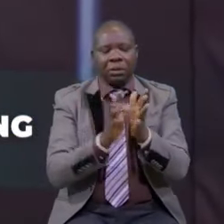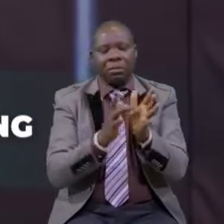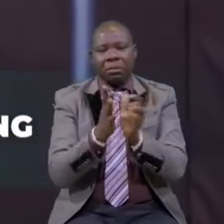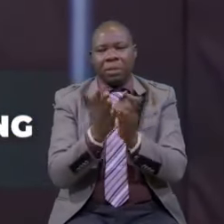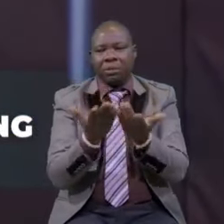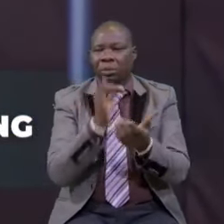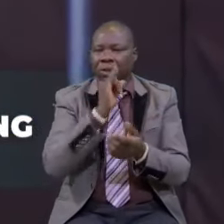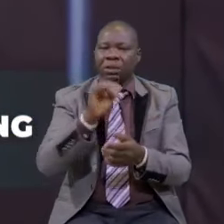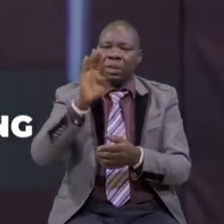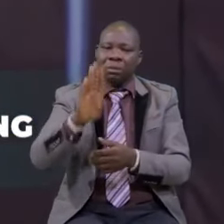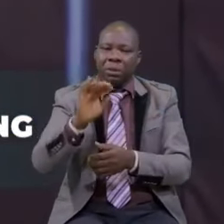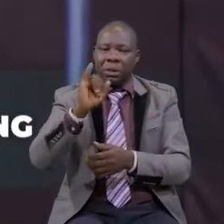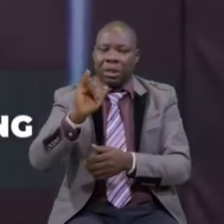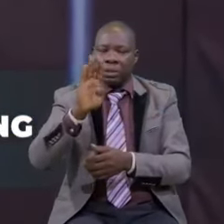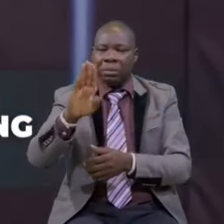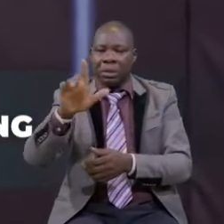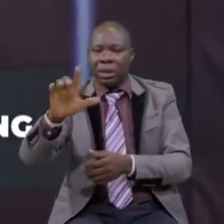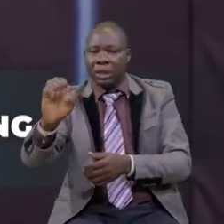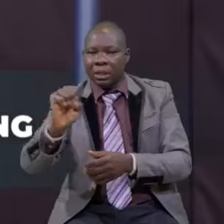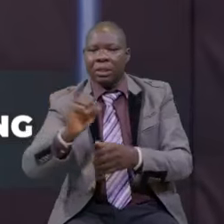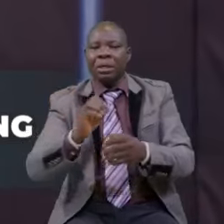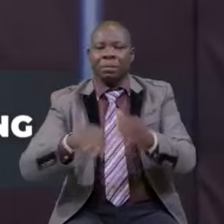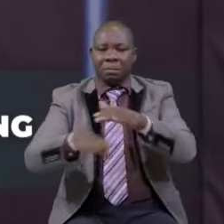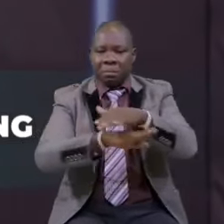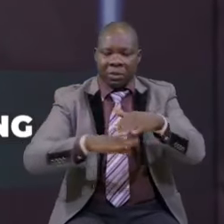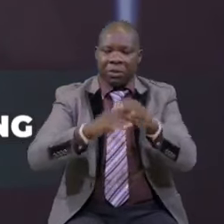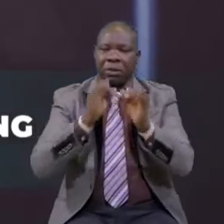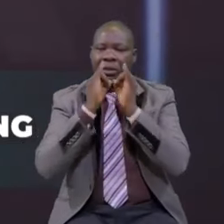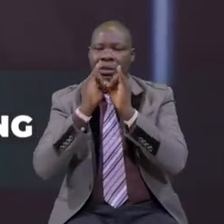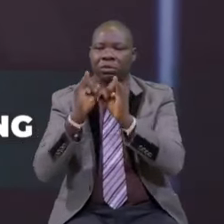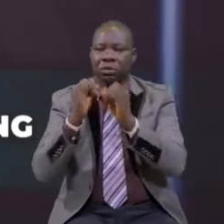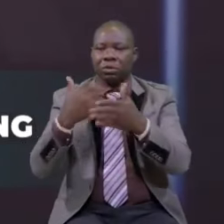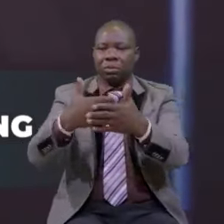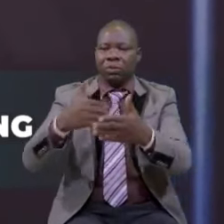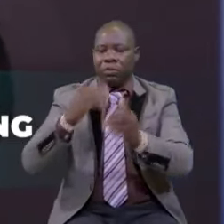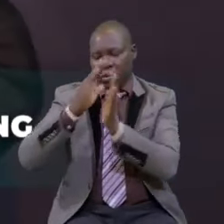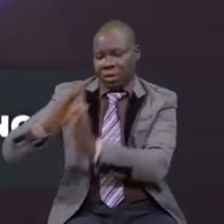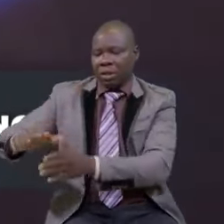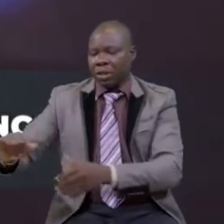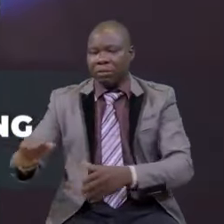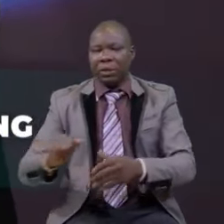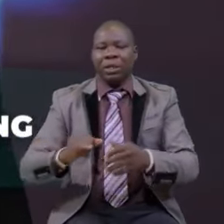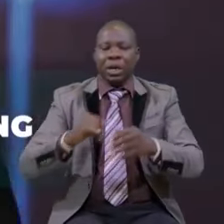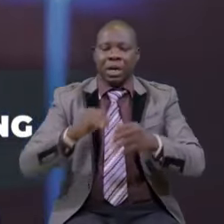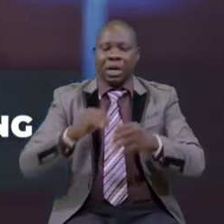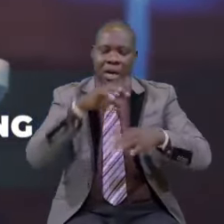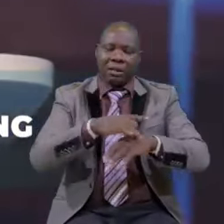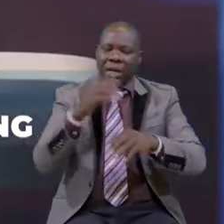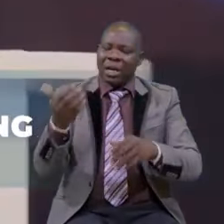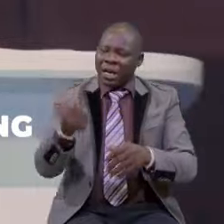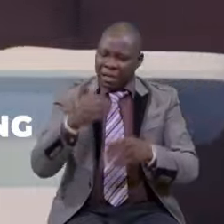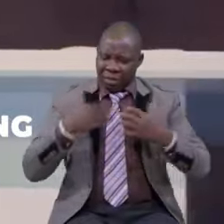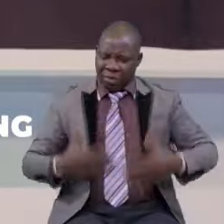B-I-B-L-E. Basic instruction before leaving earth. And anybody that leaves